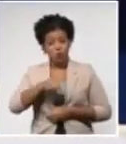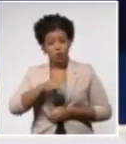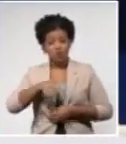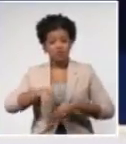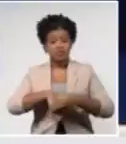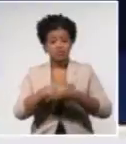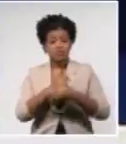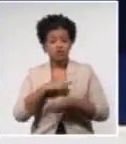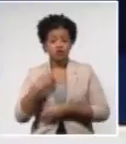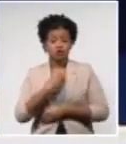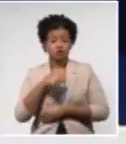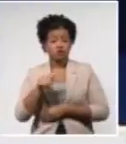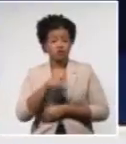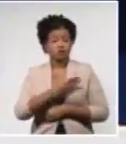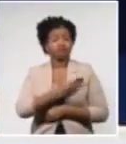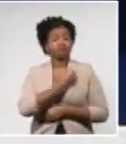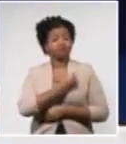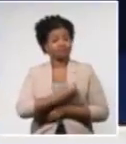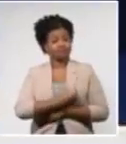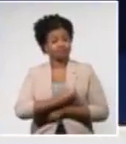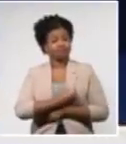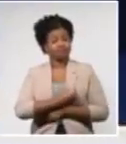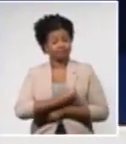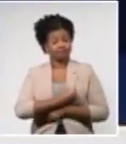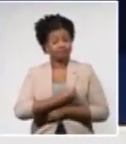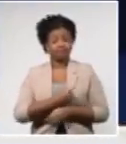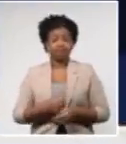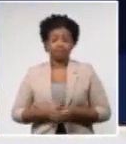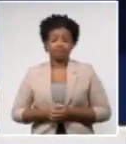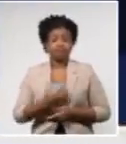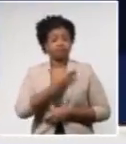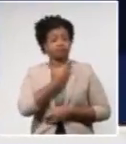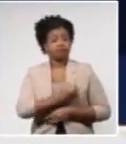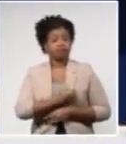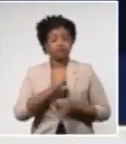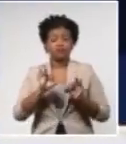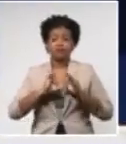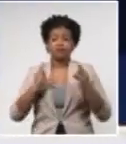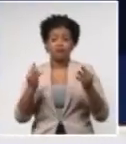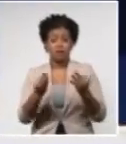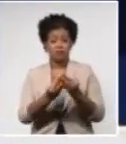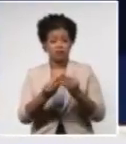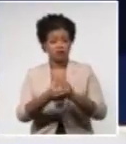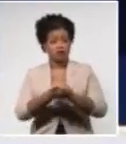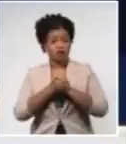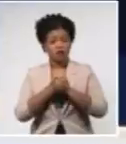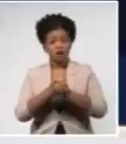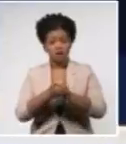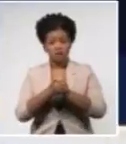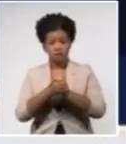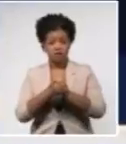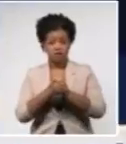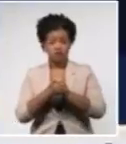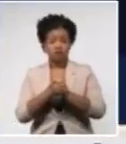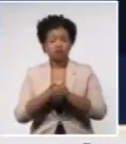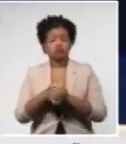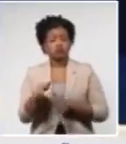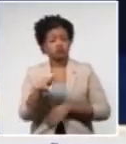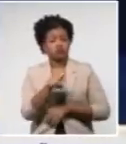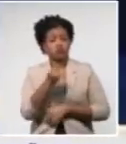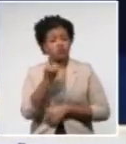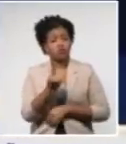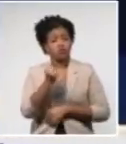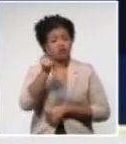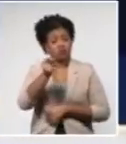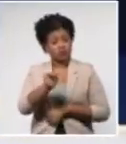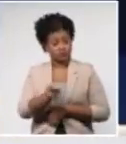Today we start the briefing by grieving the death of a patient and conveying our condolences to the relatives and friends of